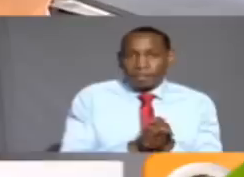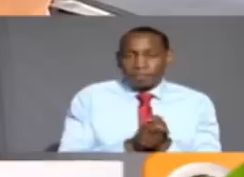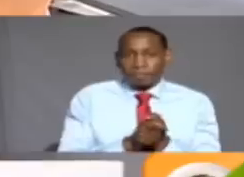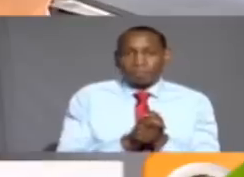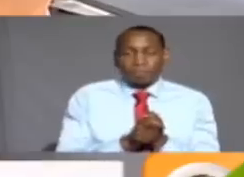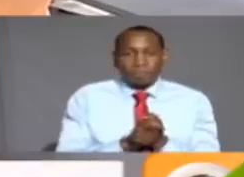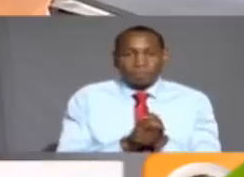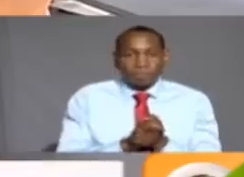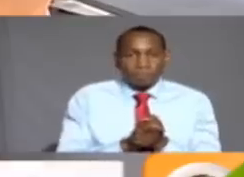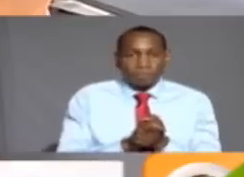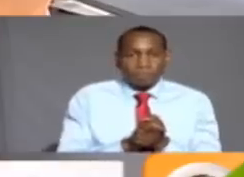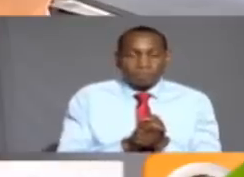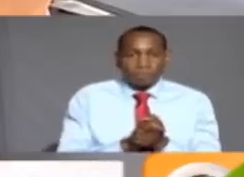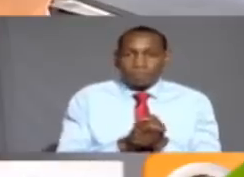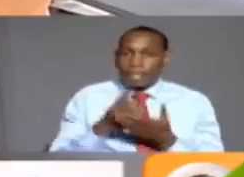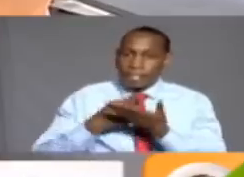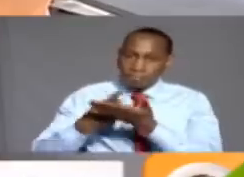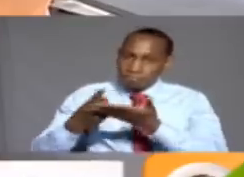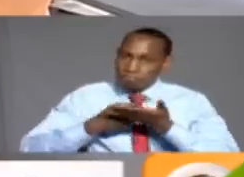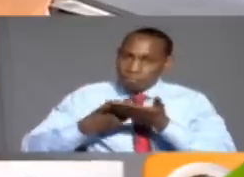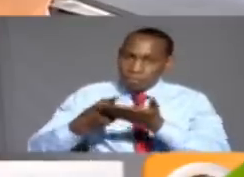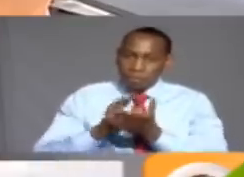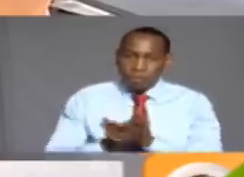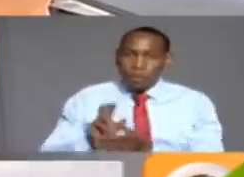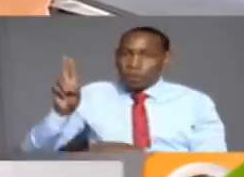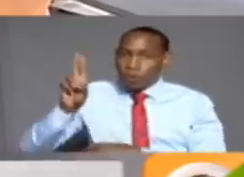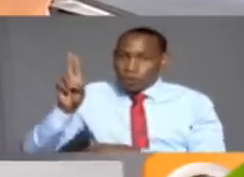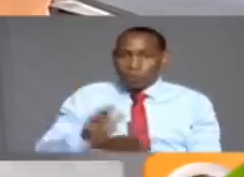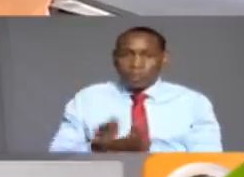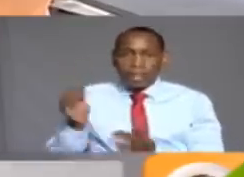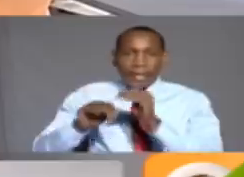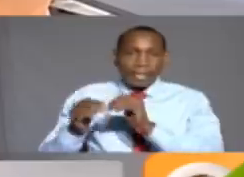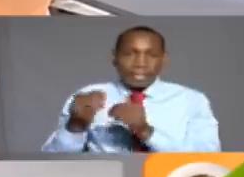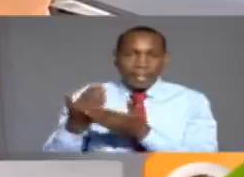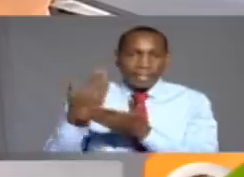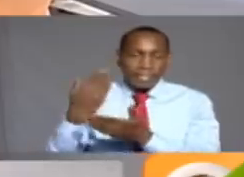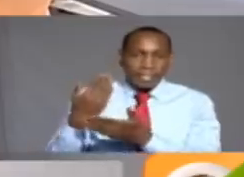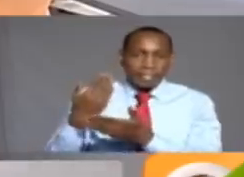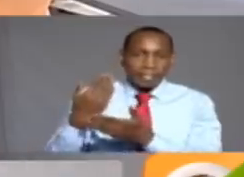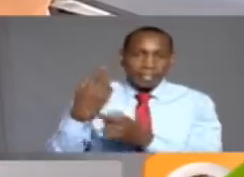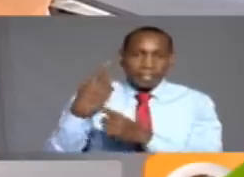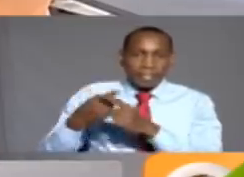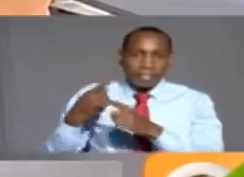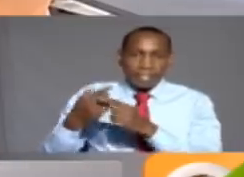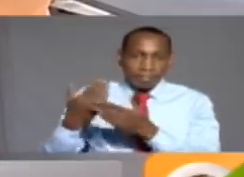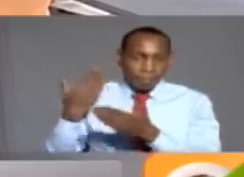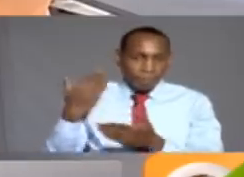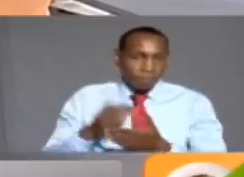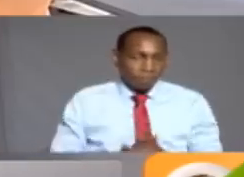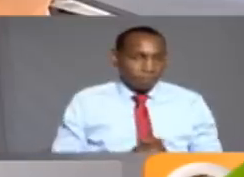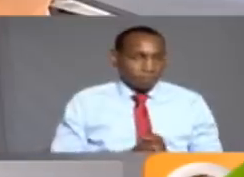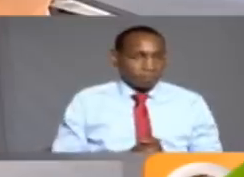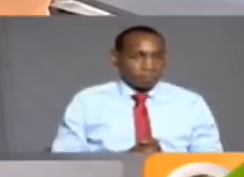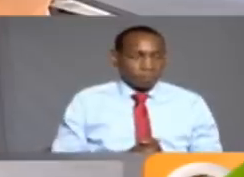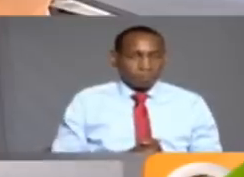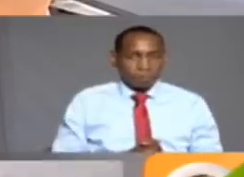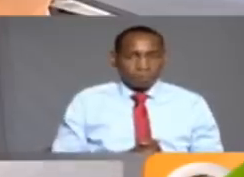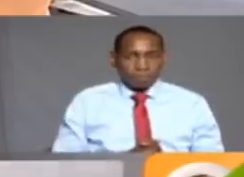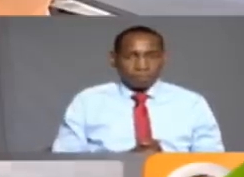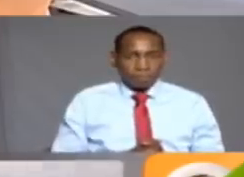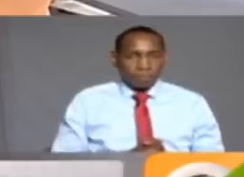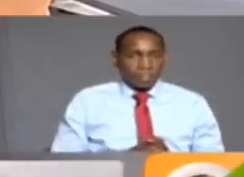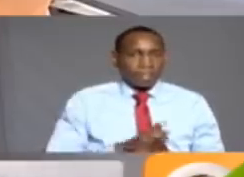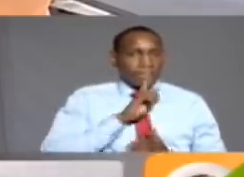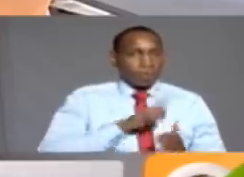Okay. We don't have a candidate. Our candidate is Uhuru Kenyatta. We just elected him last 2 years ago. Honorable Home, when you talk about this being a political